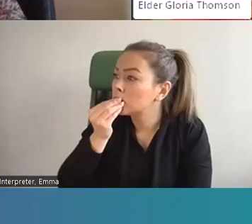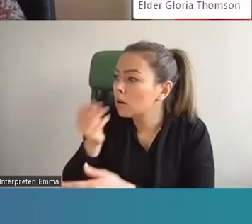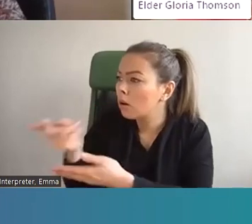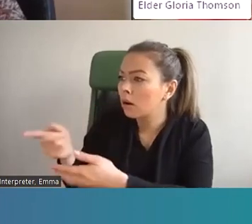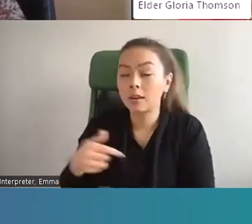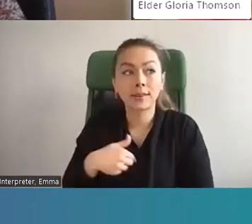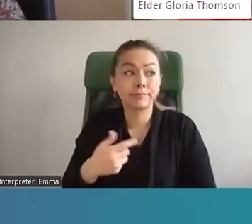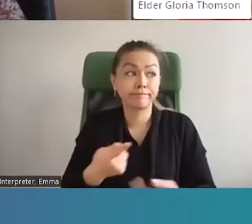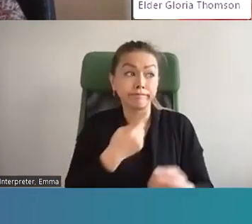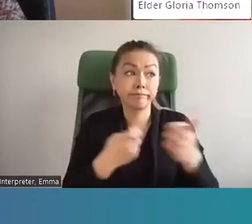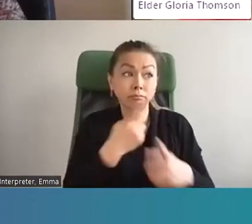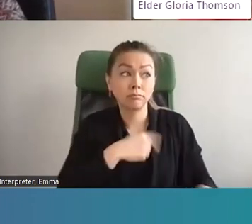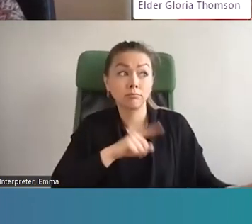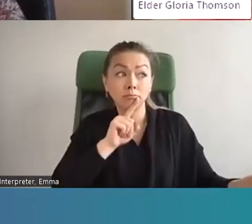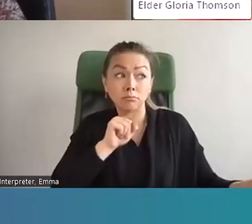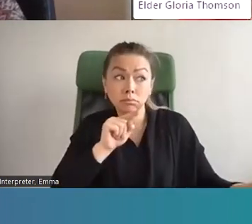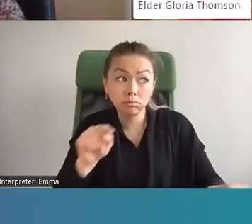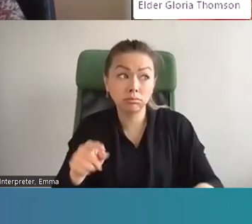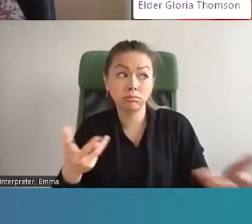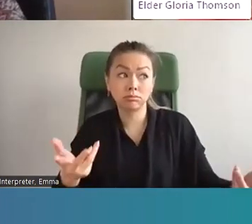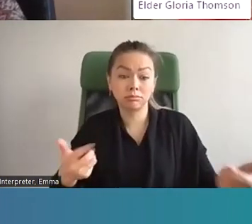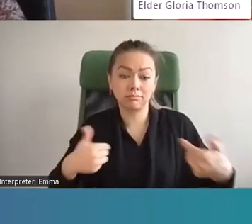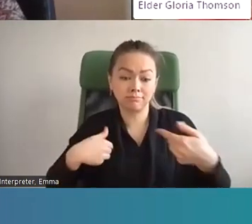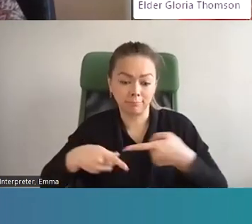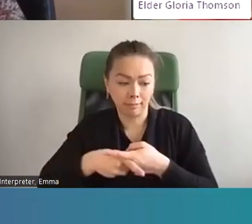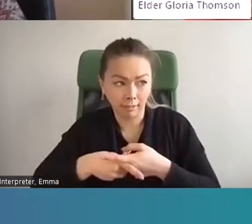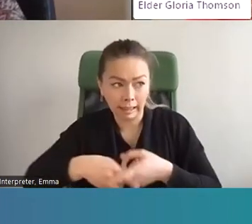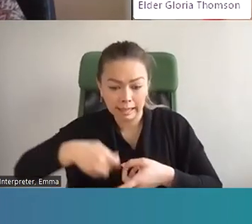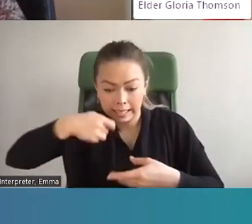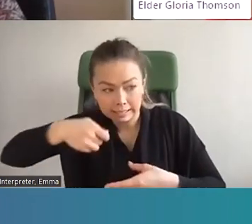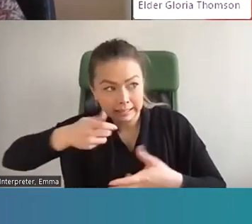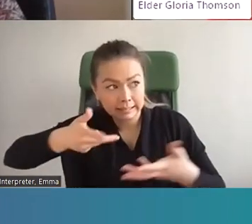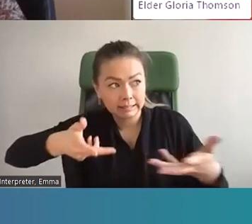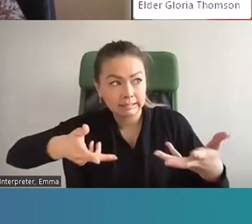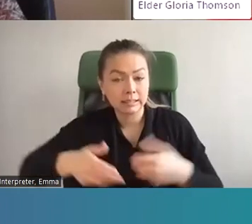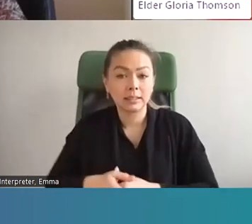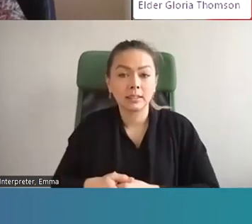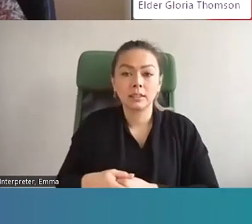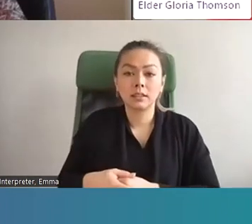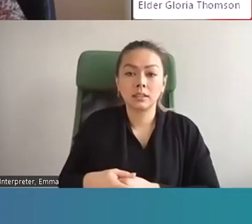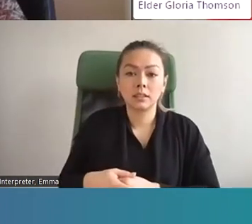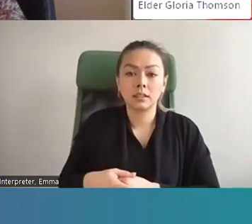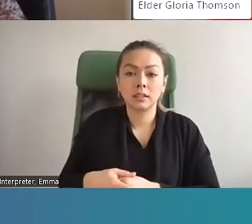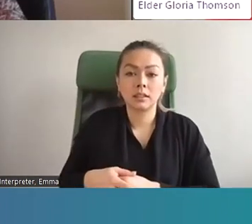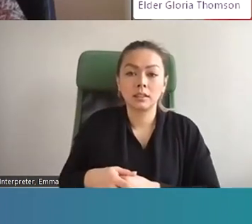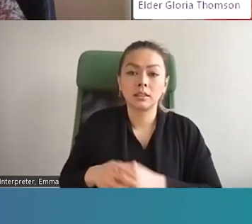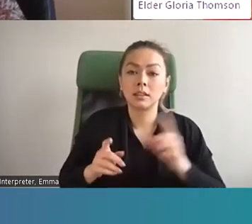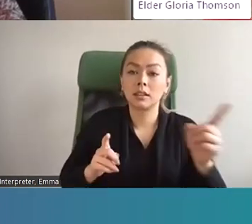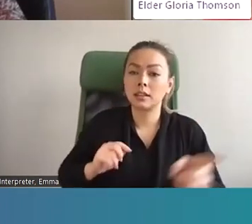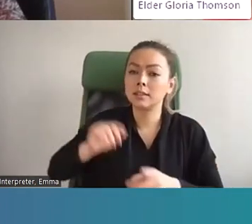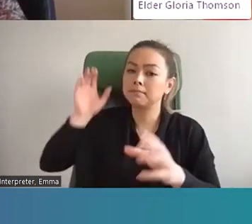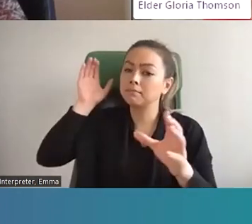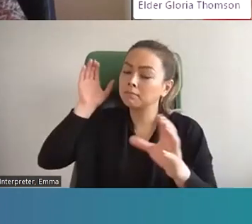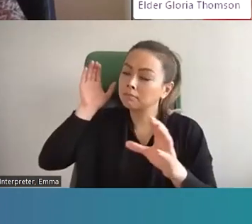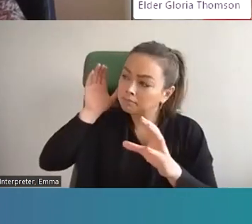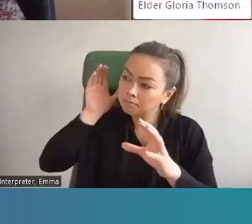well, after listening to you, he said, you have to admit that we brought you something. And I was